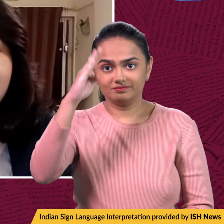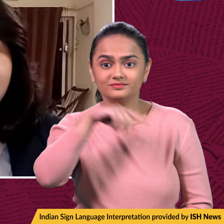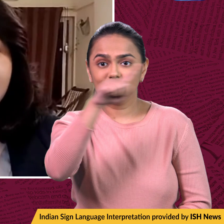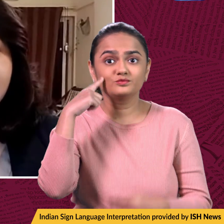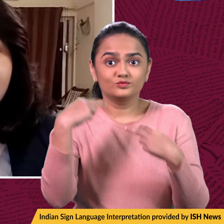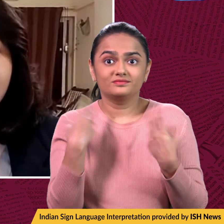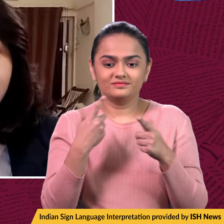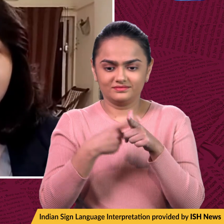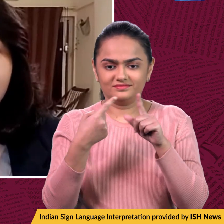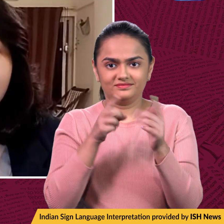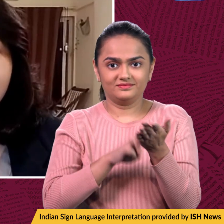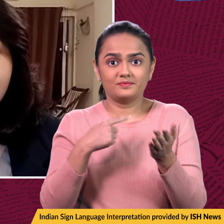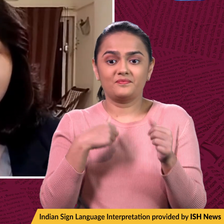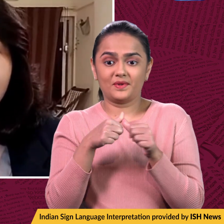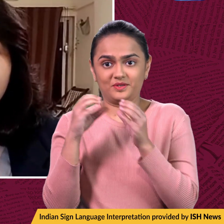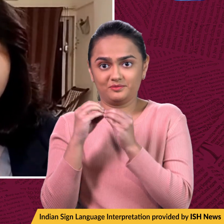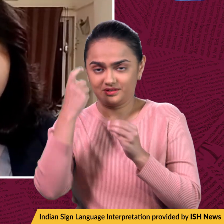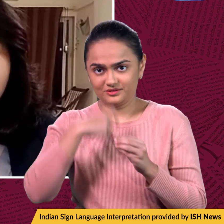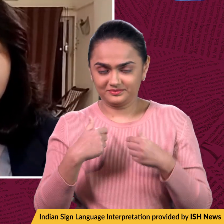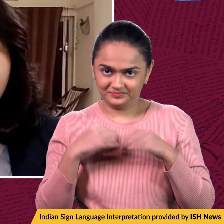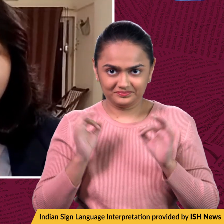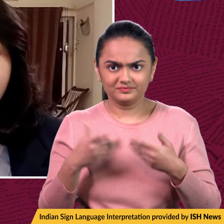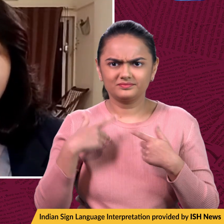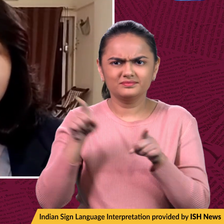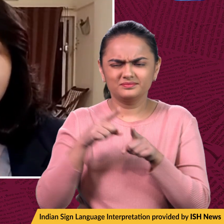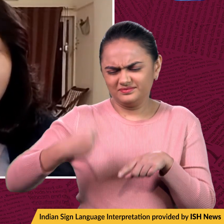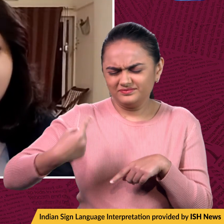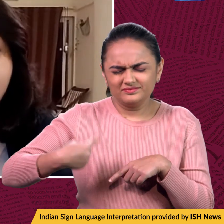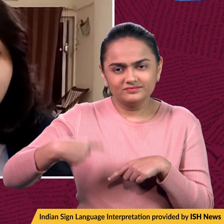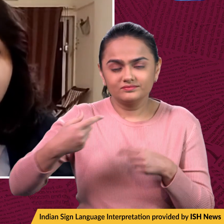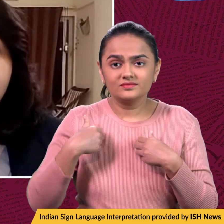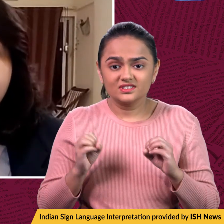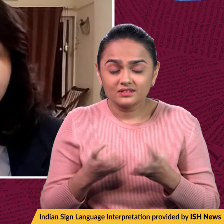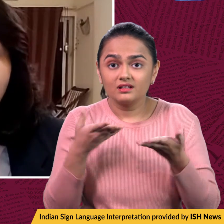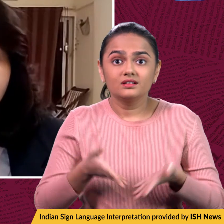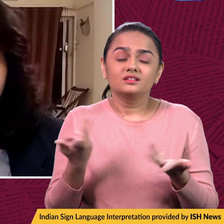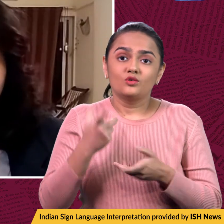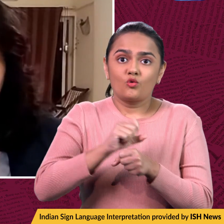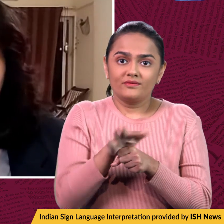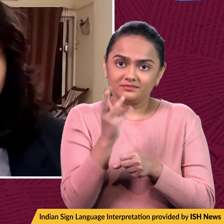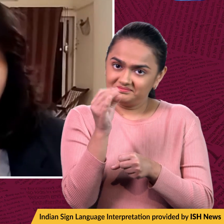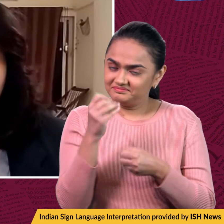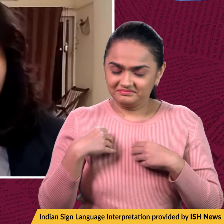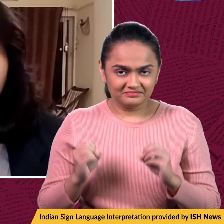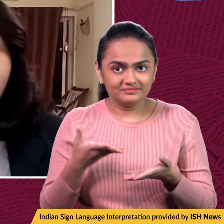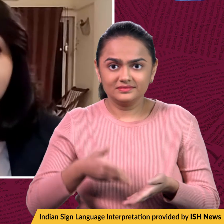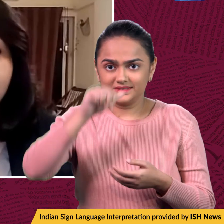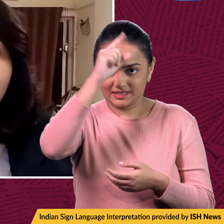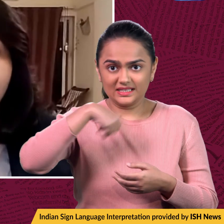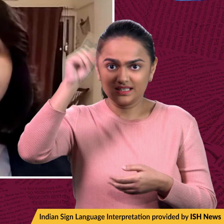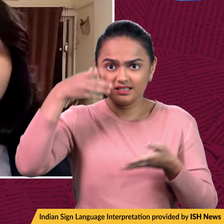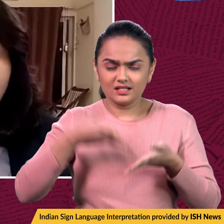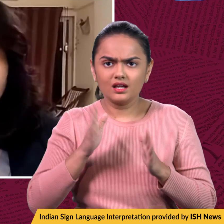Hi, you're watching Just the News. I'm Amata Balachandra. Now, like we've been doing every single day, we start off with COVID numbers. India